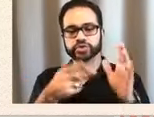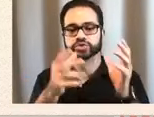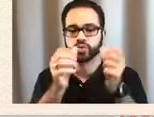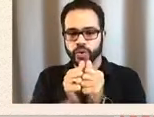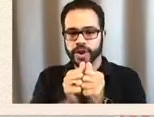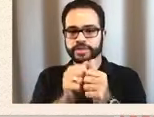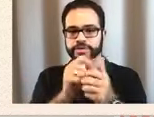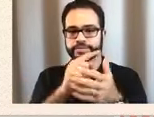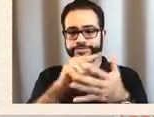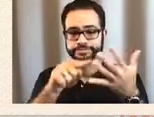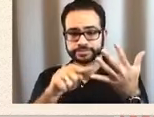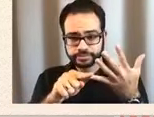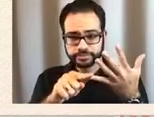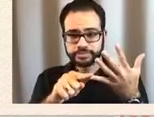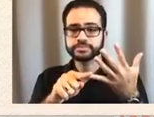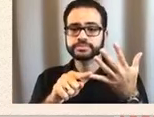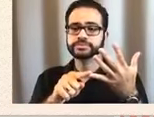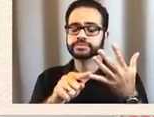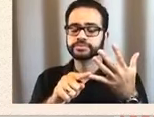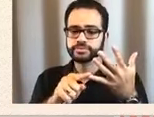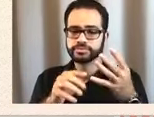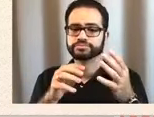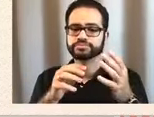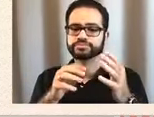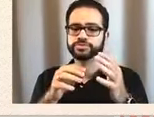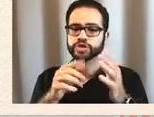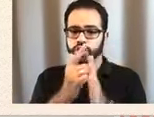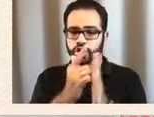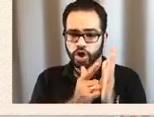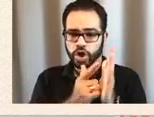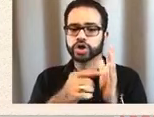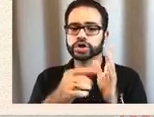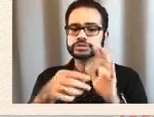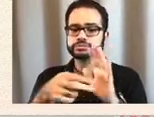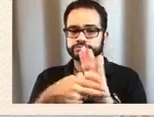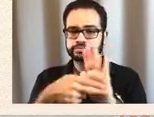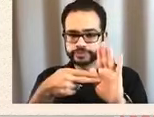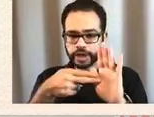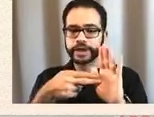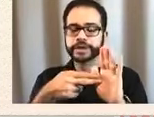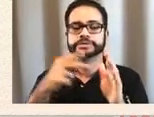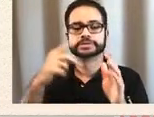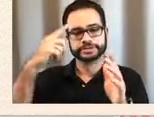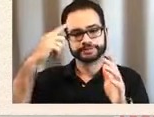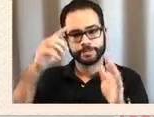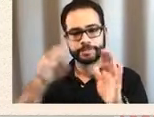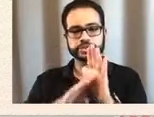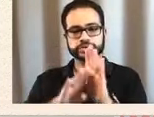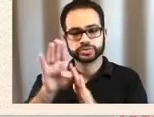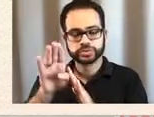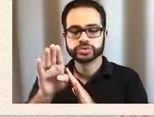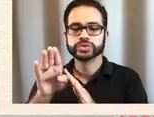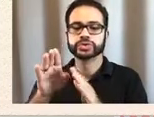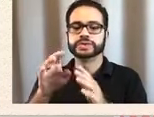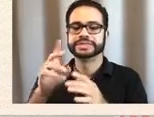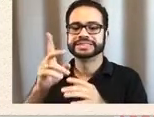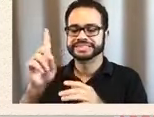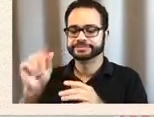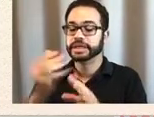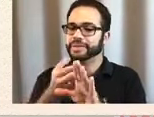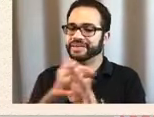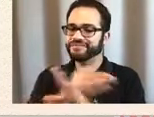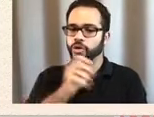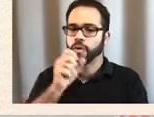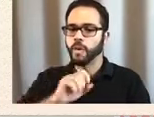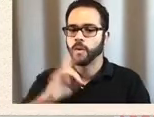statutorily defined developmental disabilities prior to their 18th birthday. And the